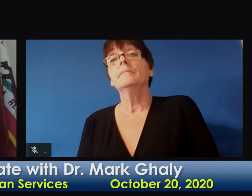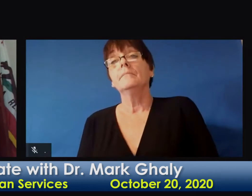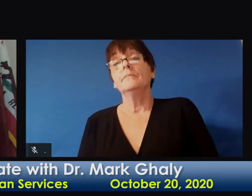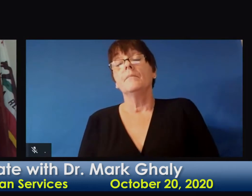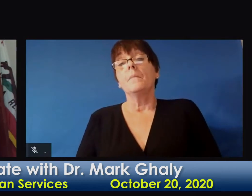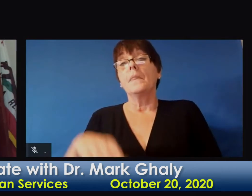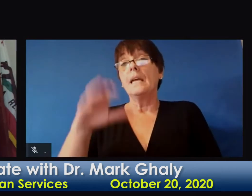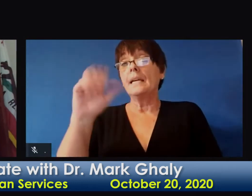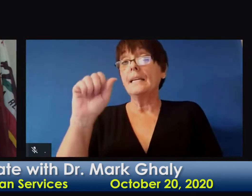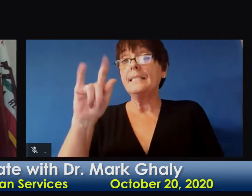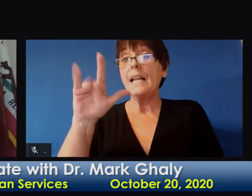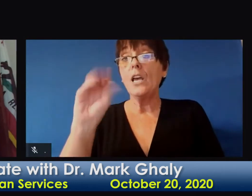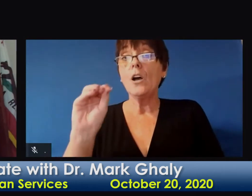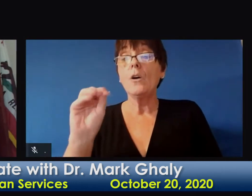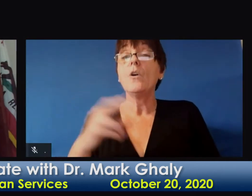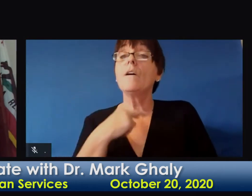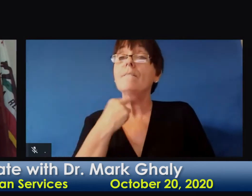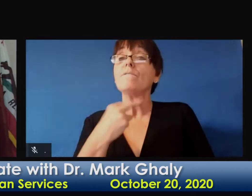OC.